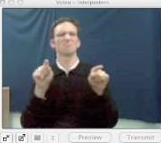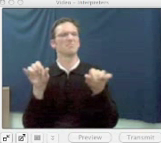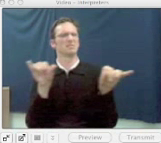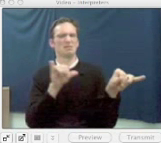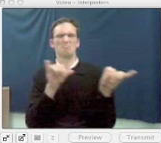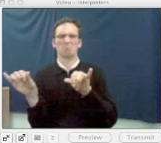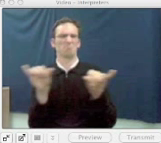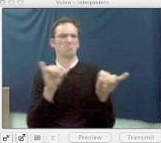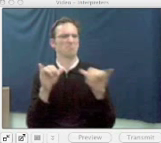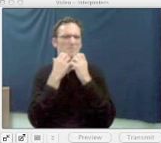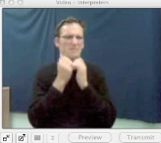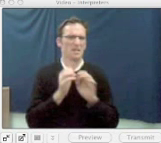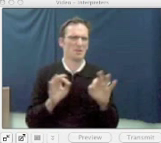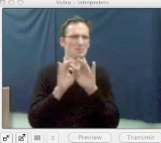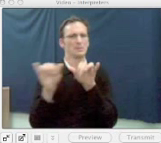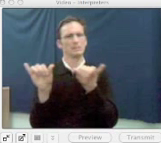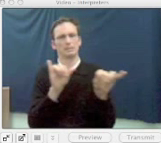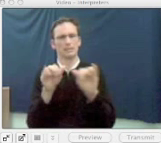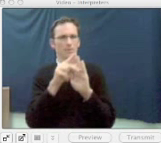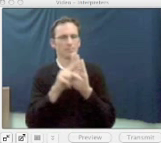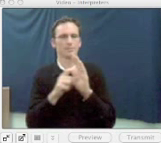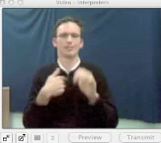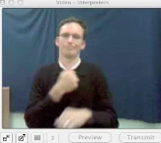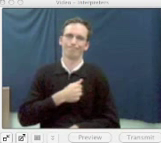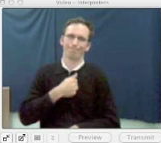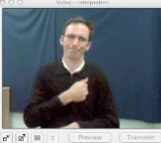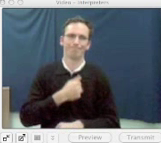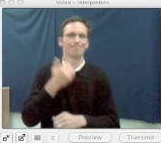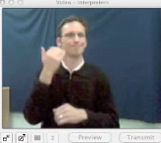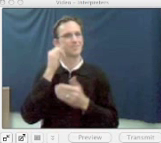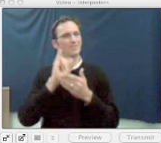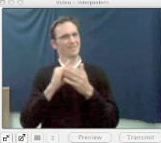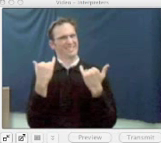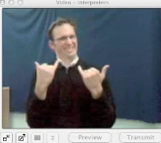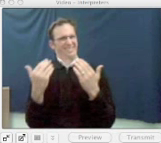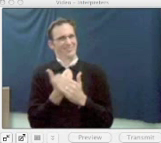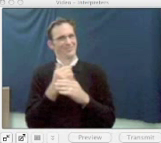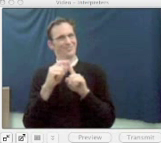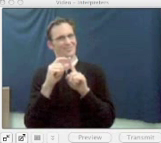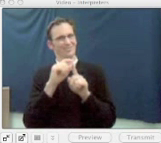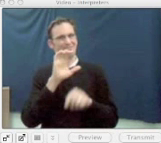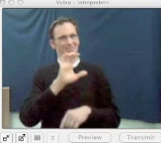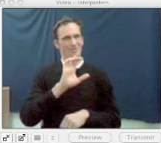apologize. I do know that that's the term, but I get caught up in